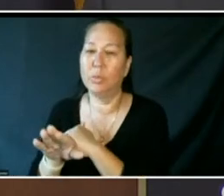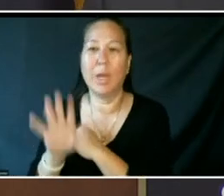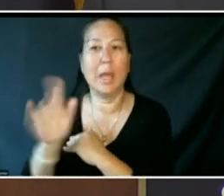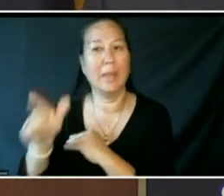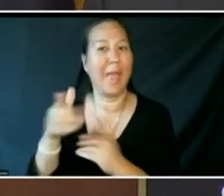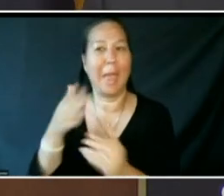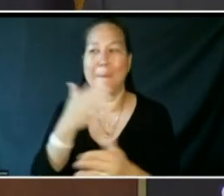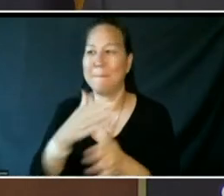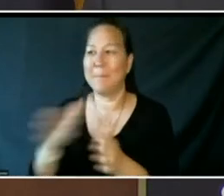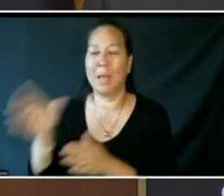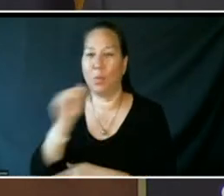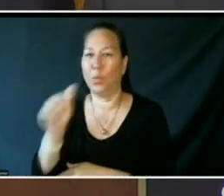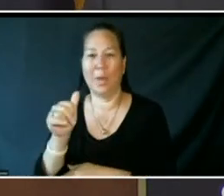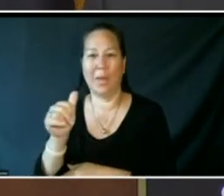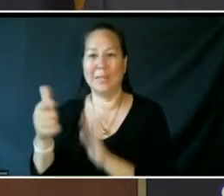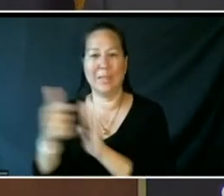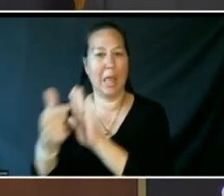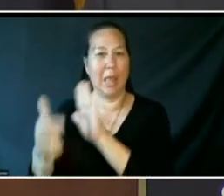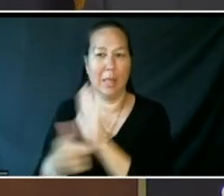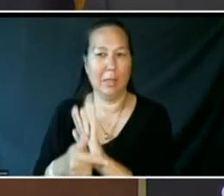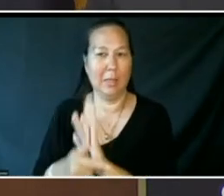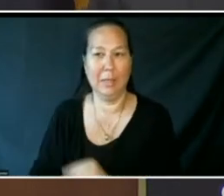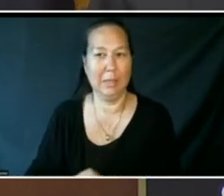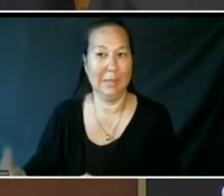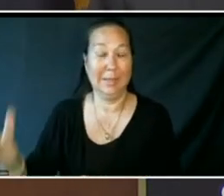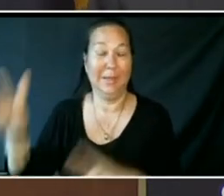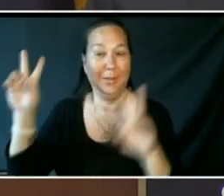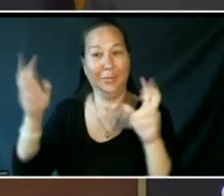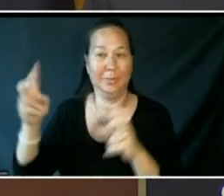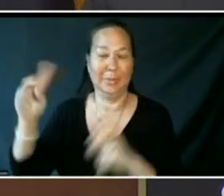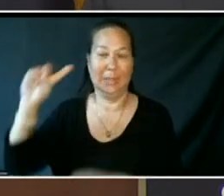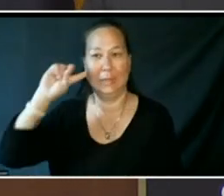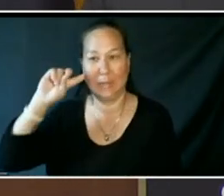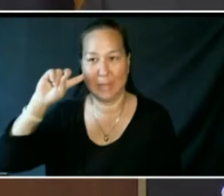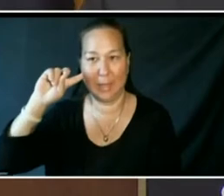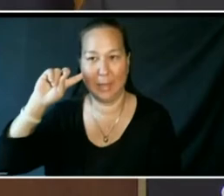sound. Let's play the following video produced by the Select Committee.